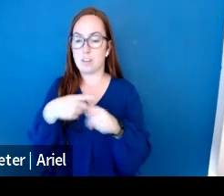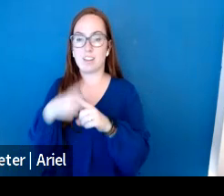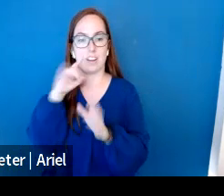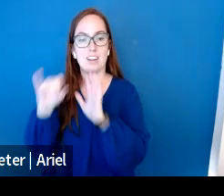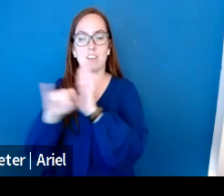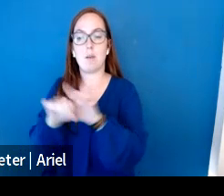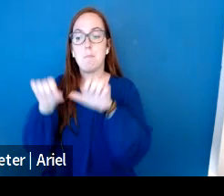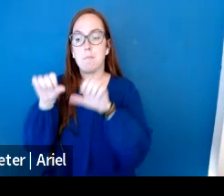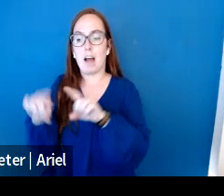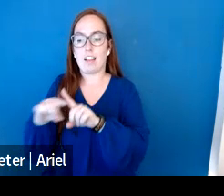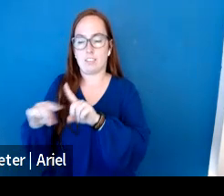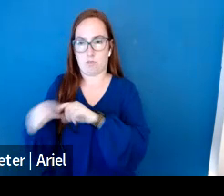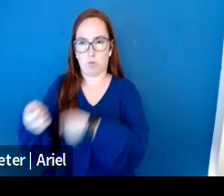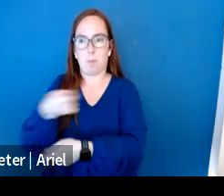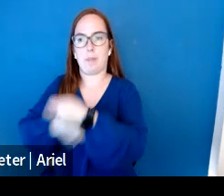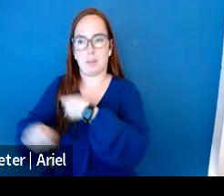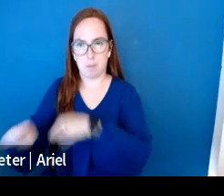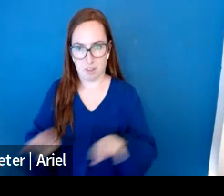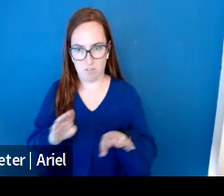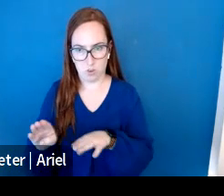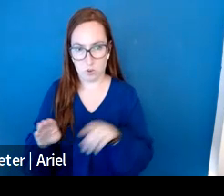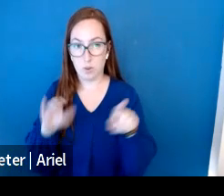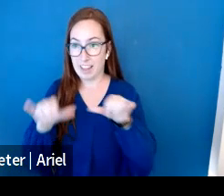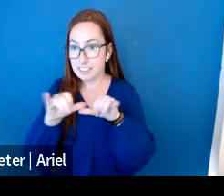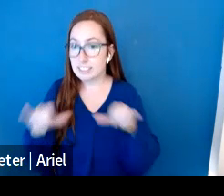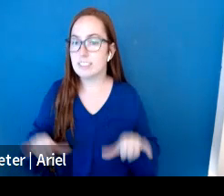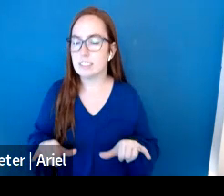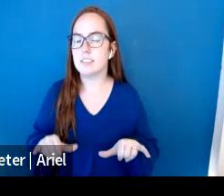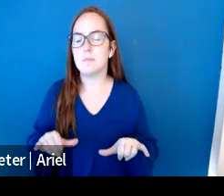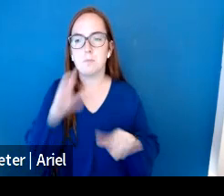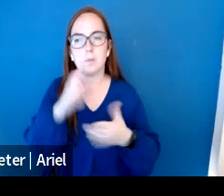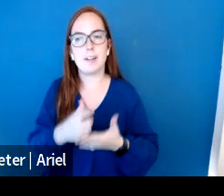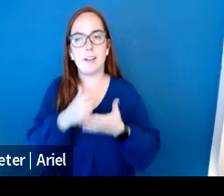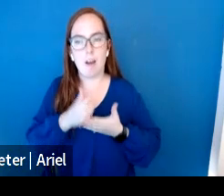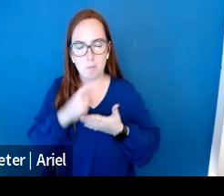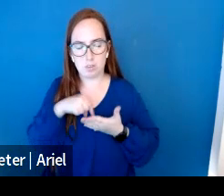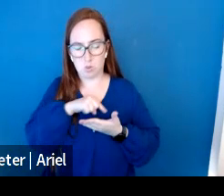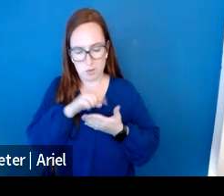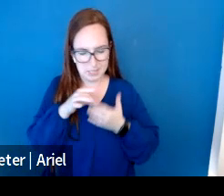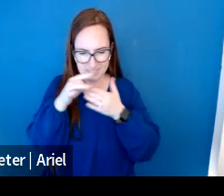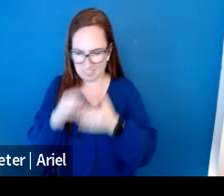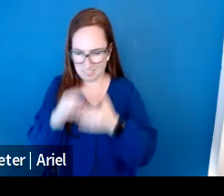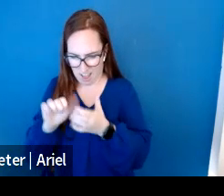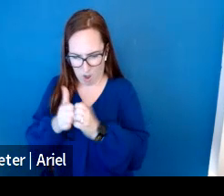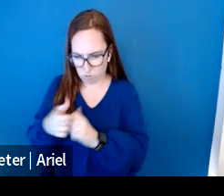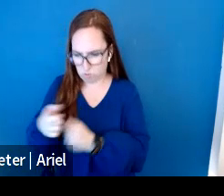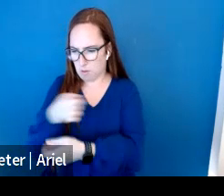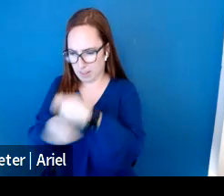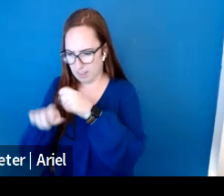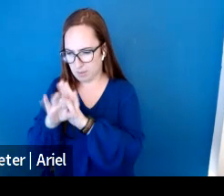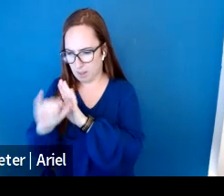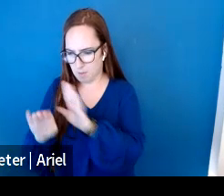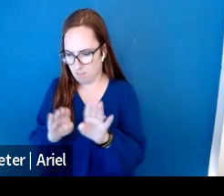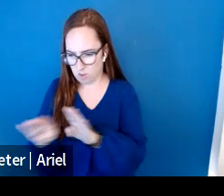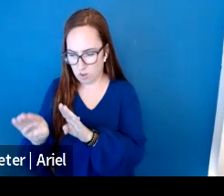replacement behavior. And this system will allow us and help or guide us in that process. And then finally, what it does is it